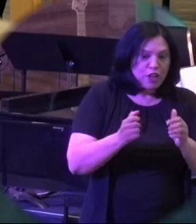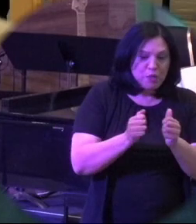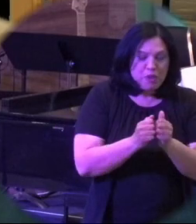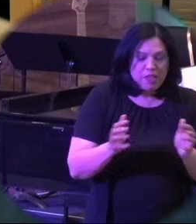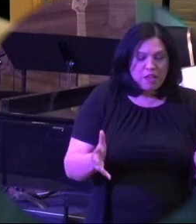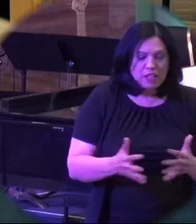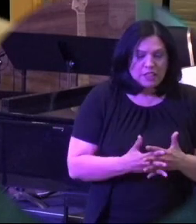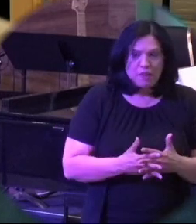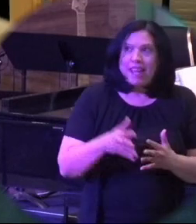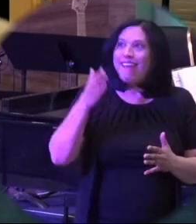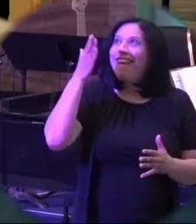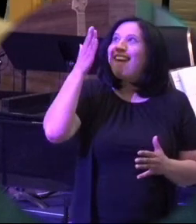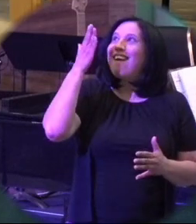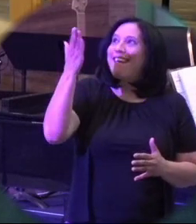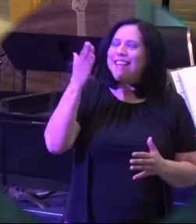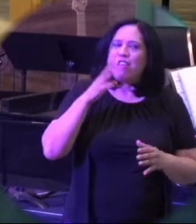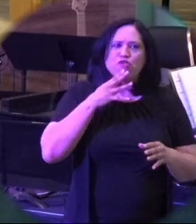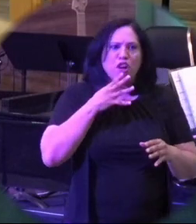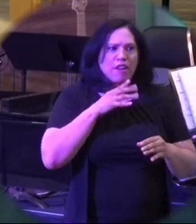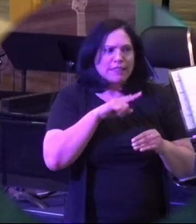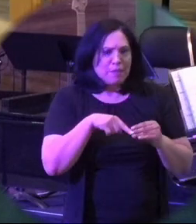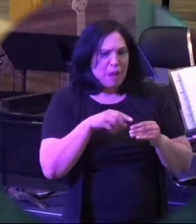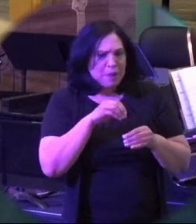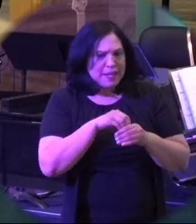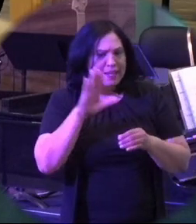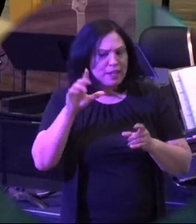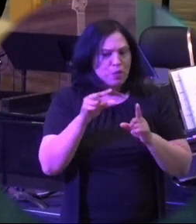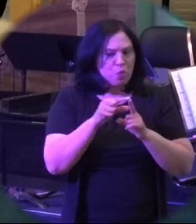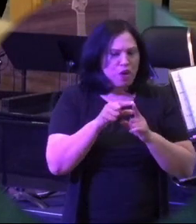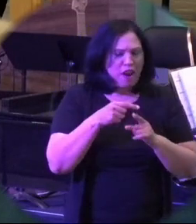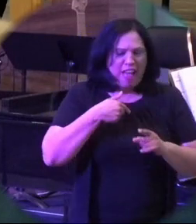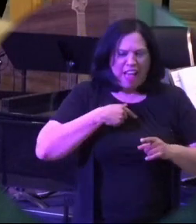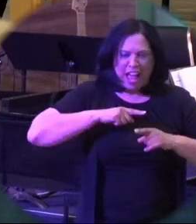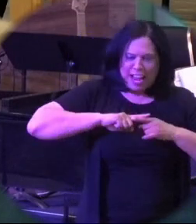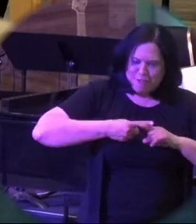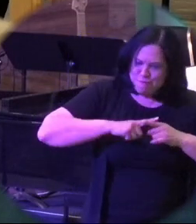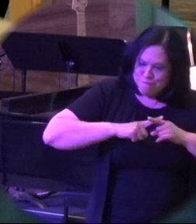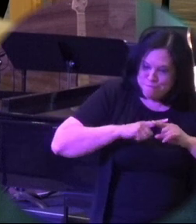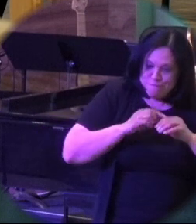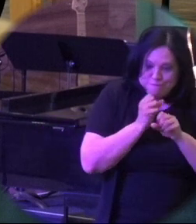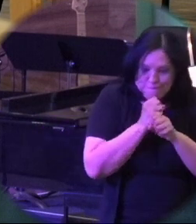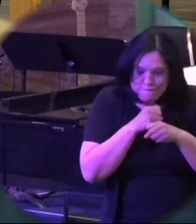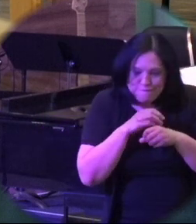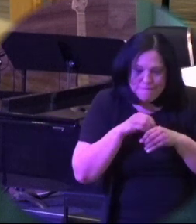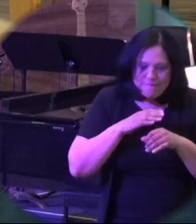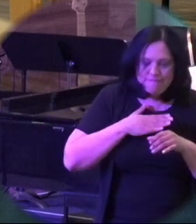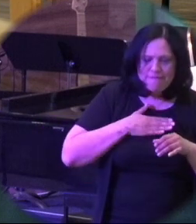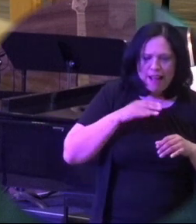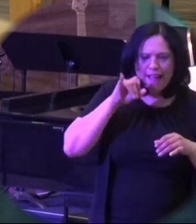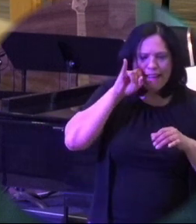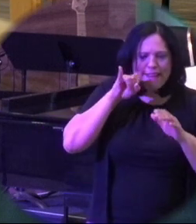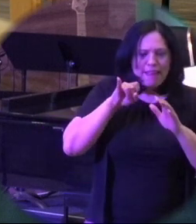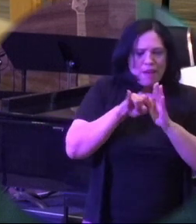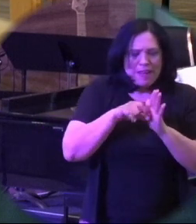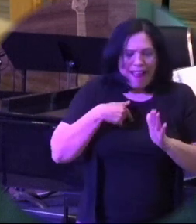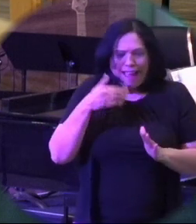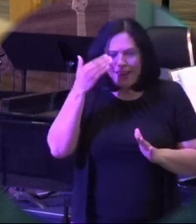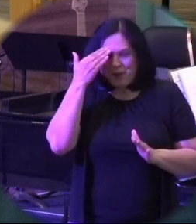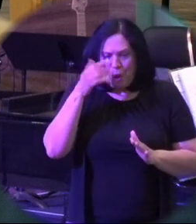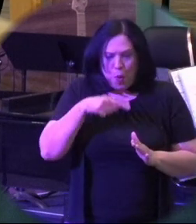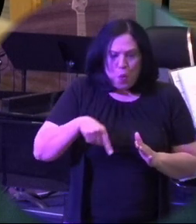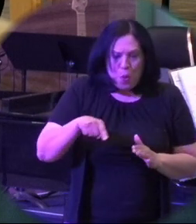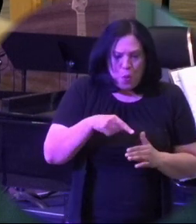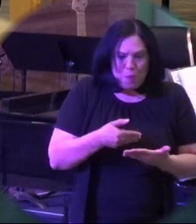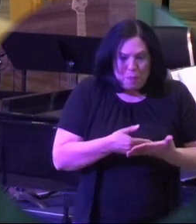He says, I'm knitting them together in the womb. He says, I'm making them in my image. He says, I know these little children in the